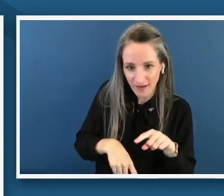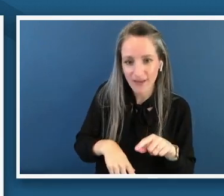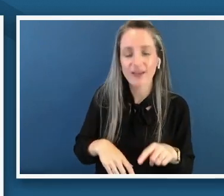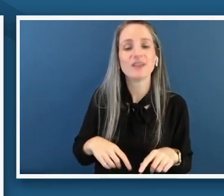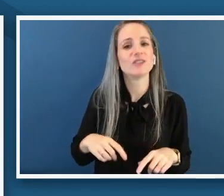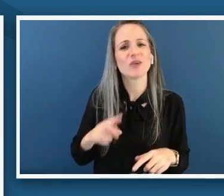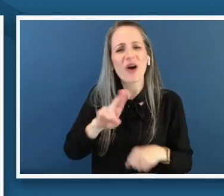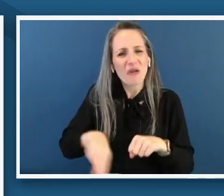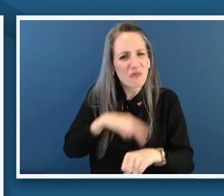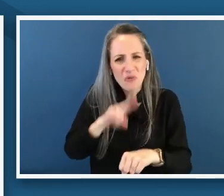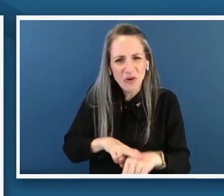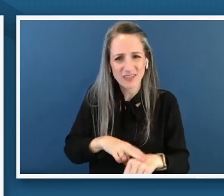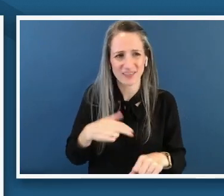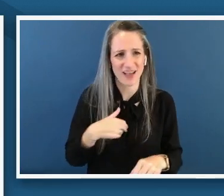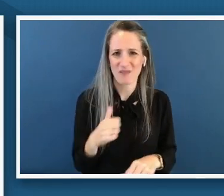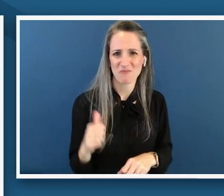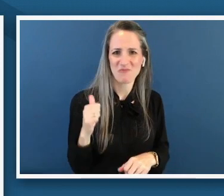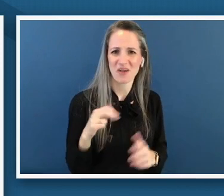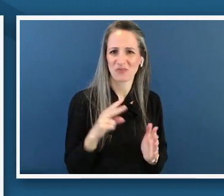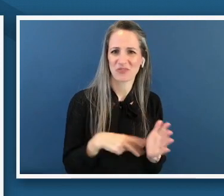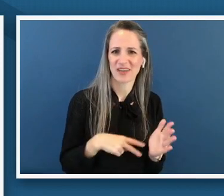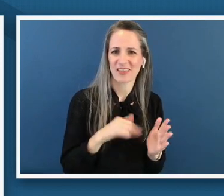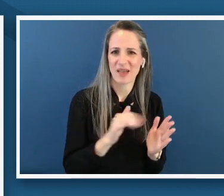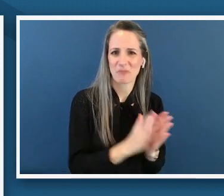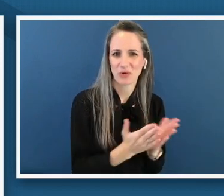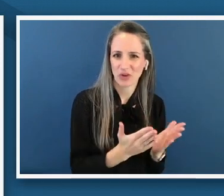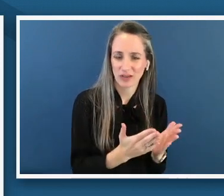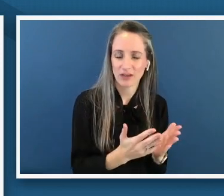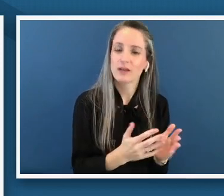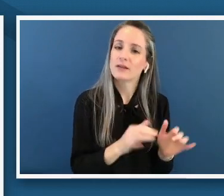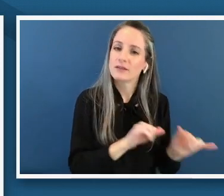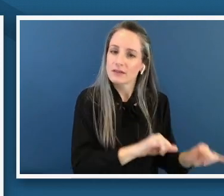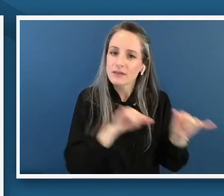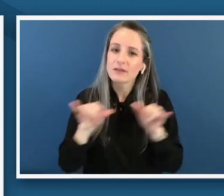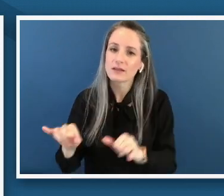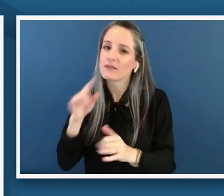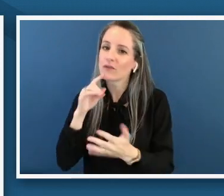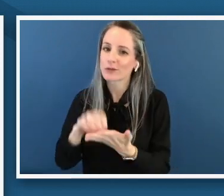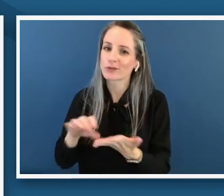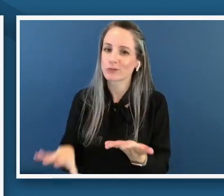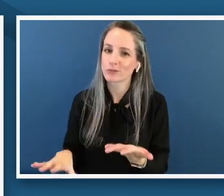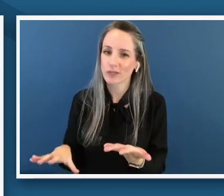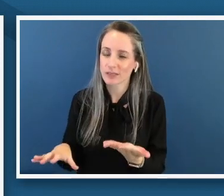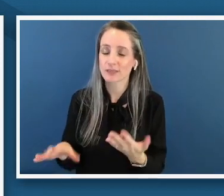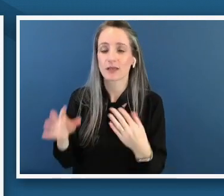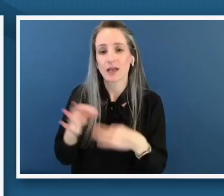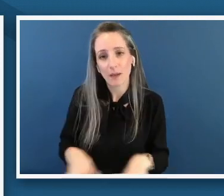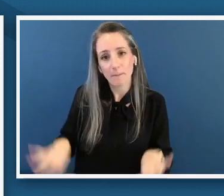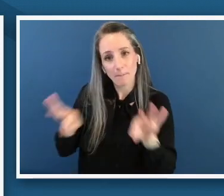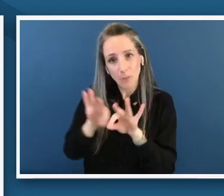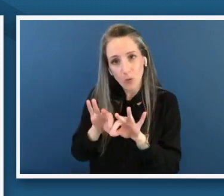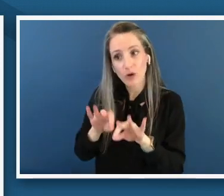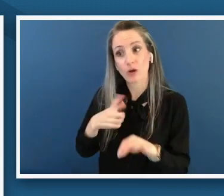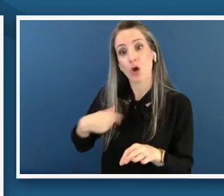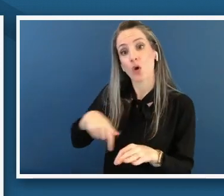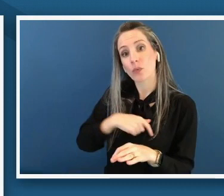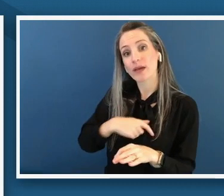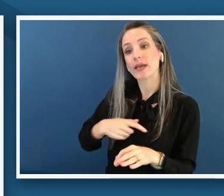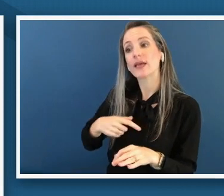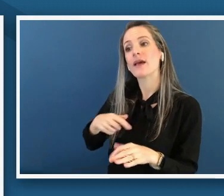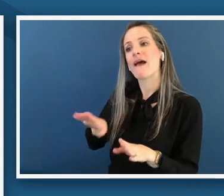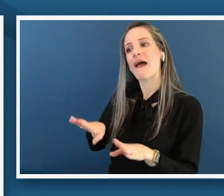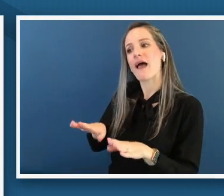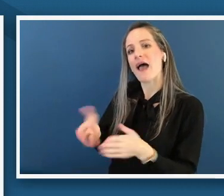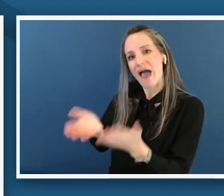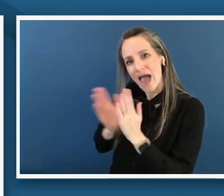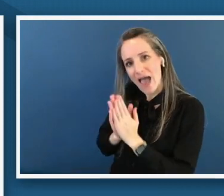not engaging in that. And so I think it's really important that when we ask children to be open to us, and